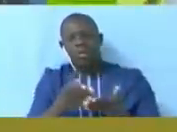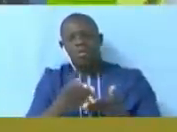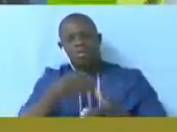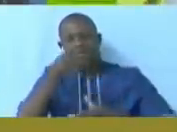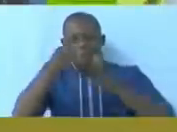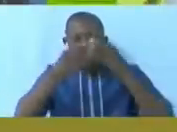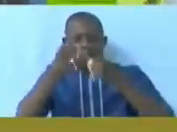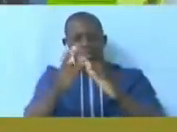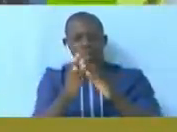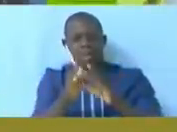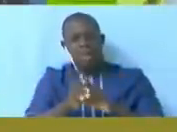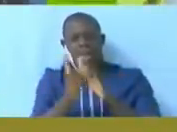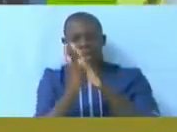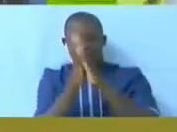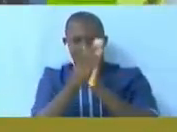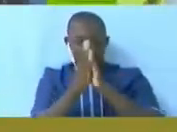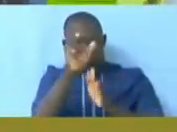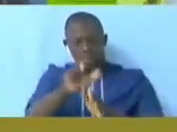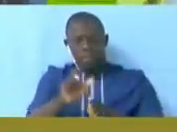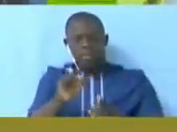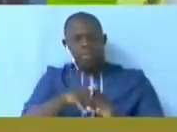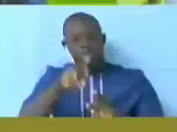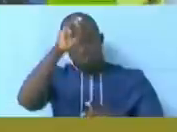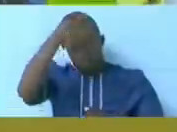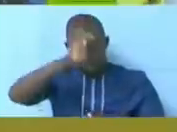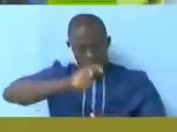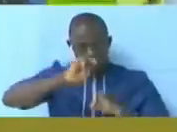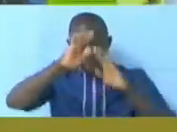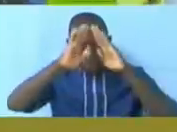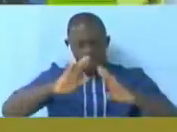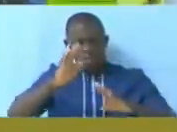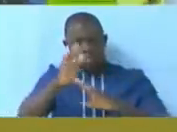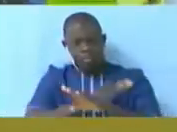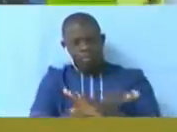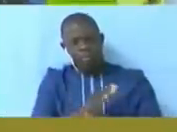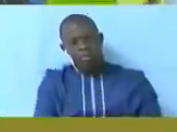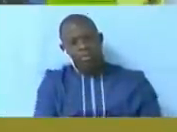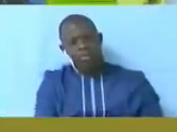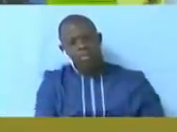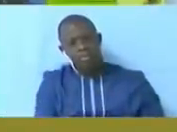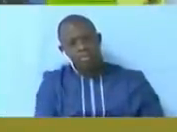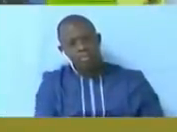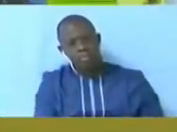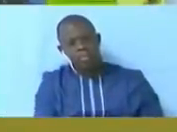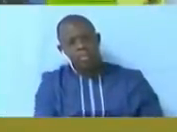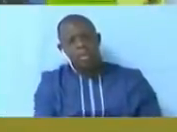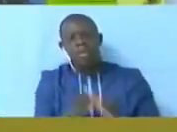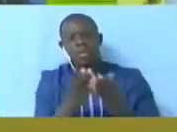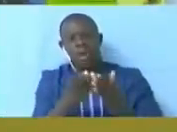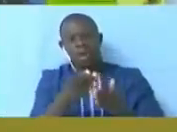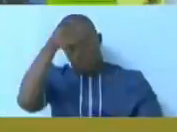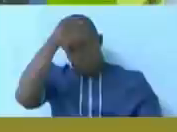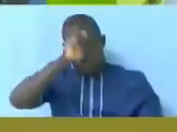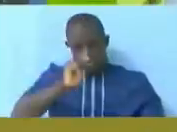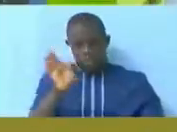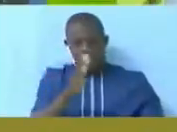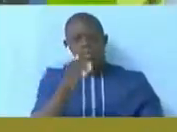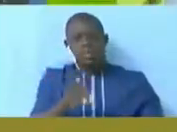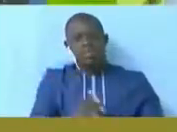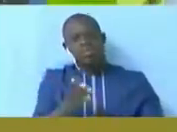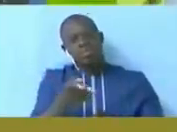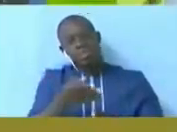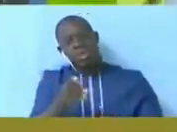police inatana ko nyinta ya bole police dingira do. Police went into the matter. Police oltara dingira